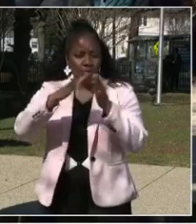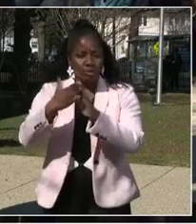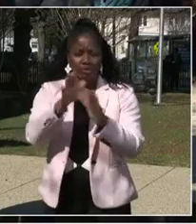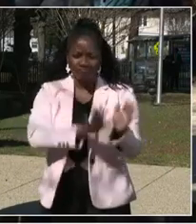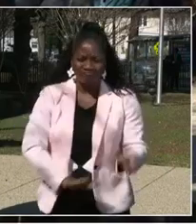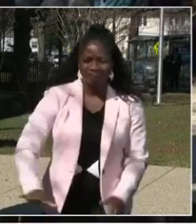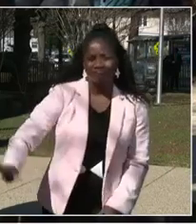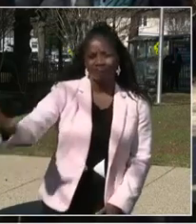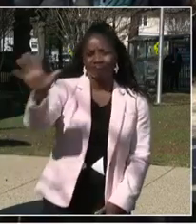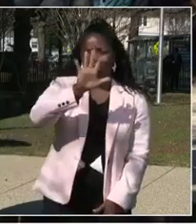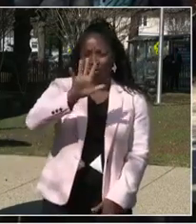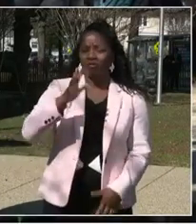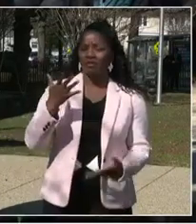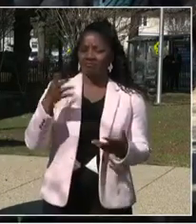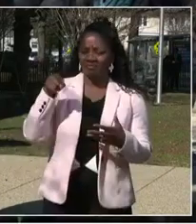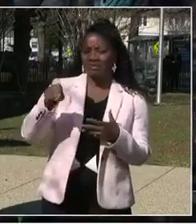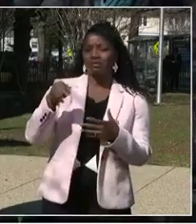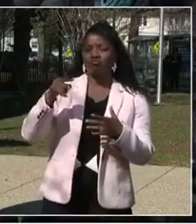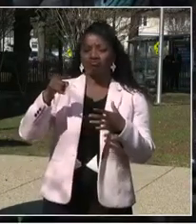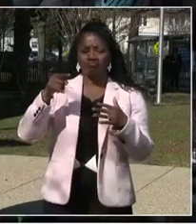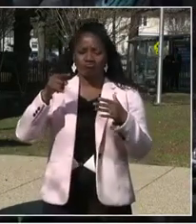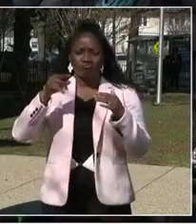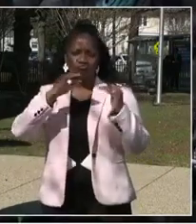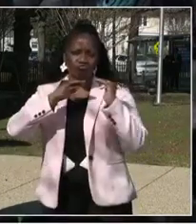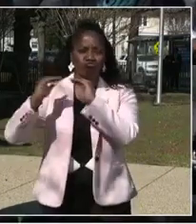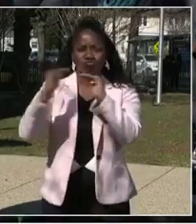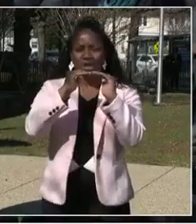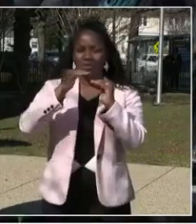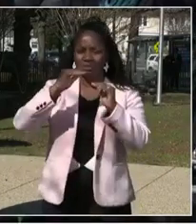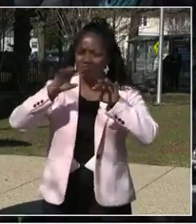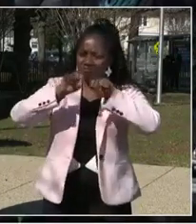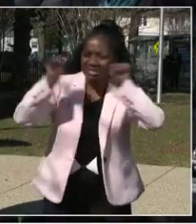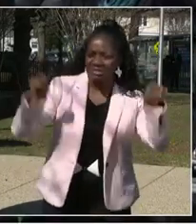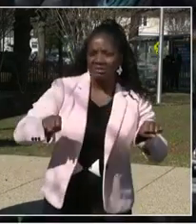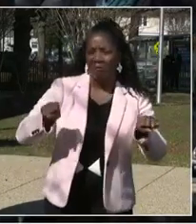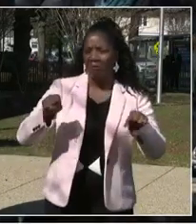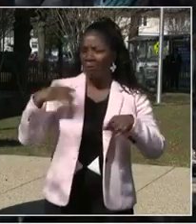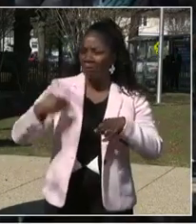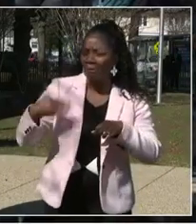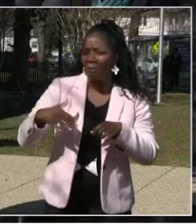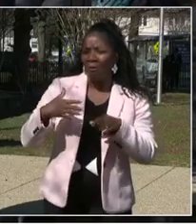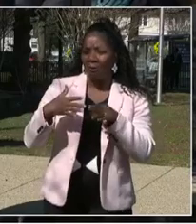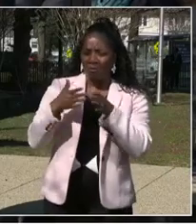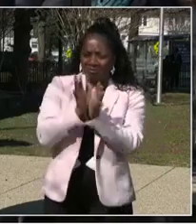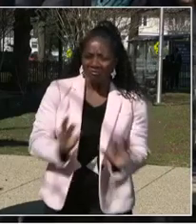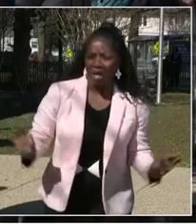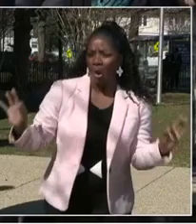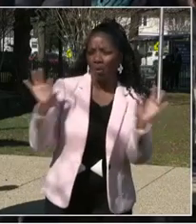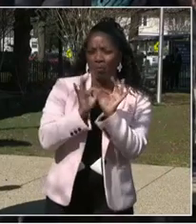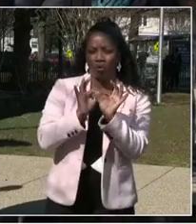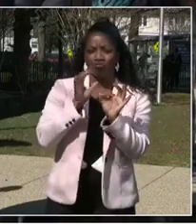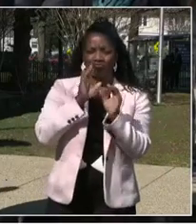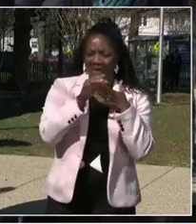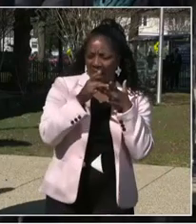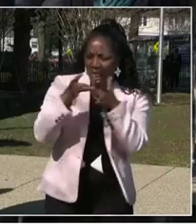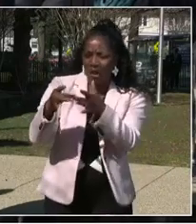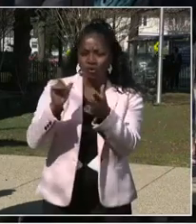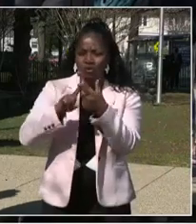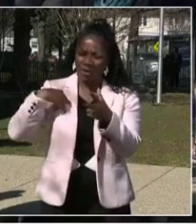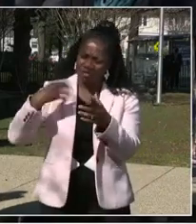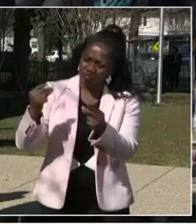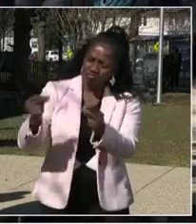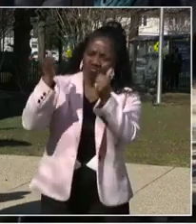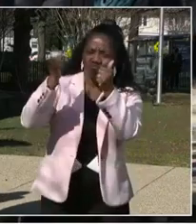the criminal justice system proved extremely valuable, leading us to a swift identification of our